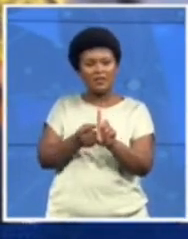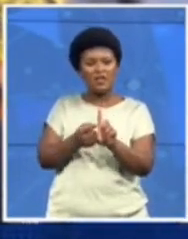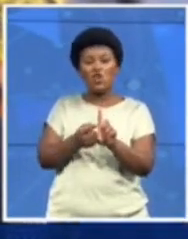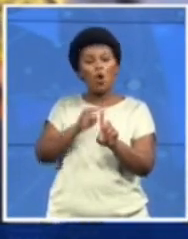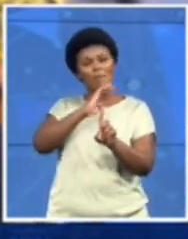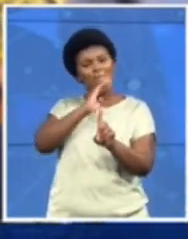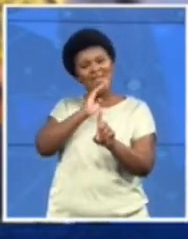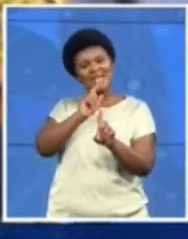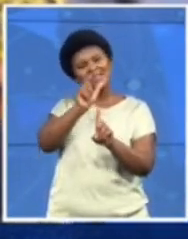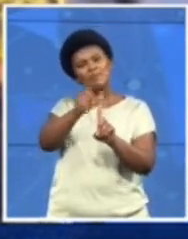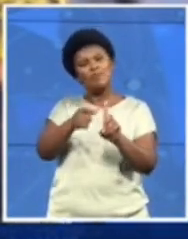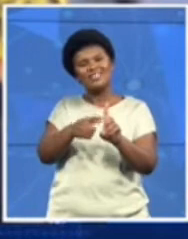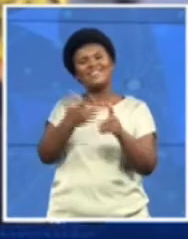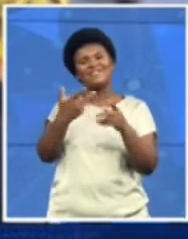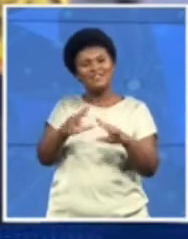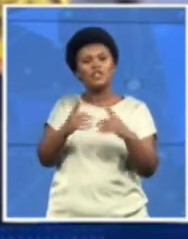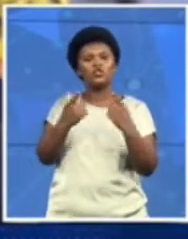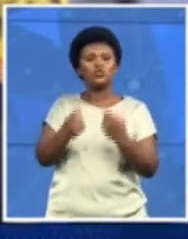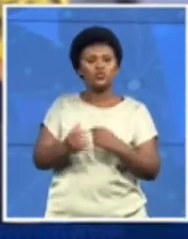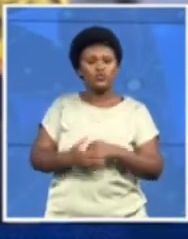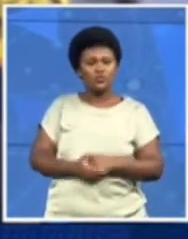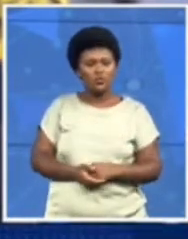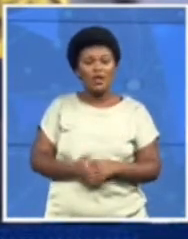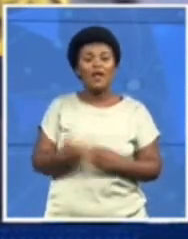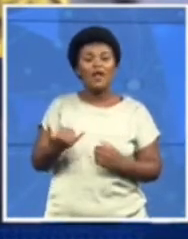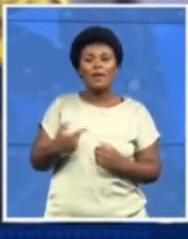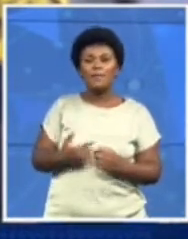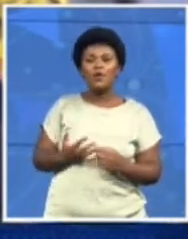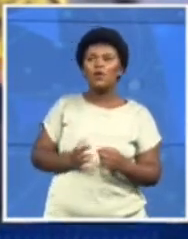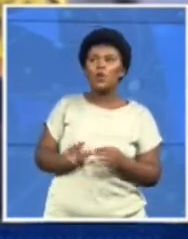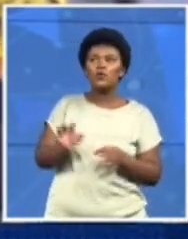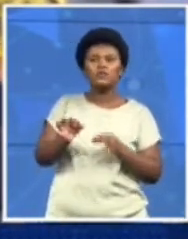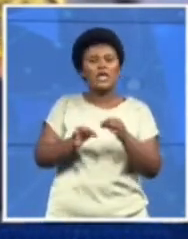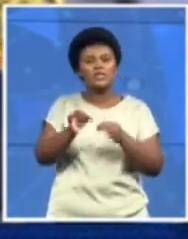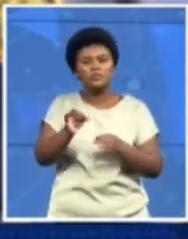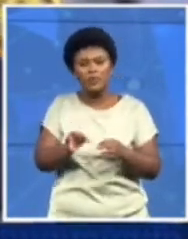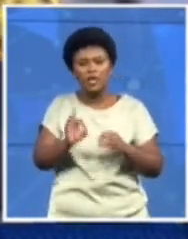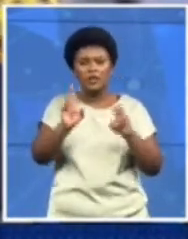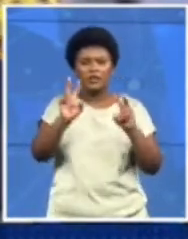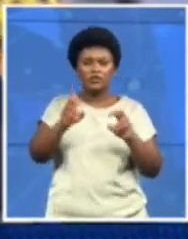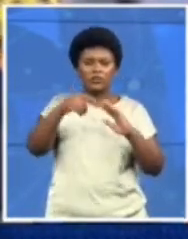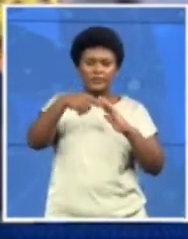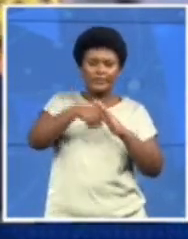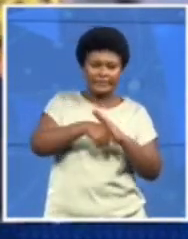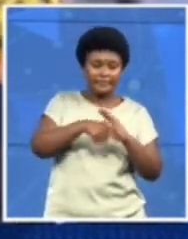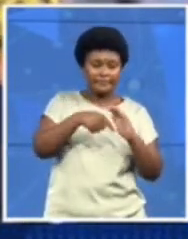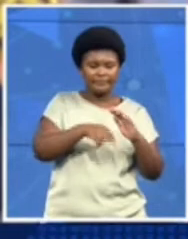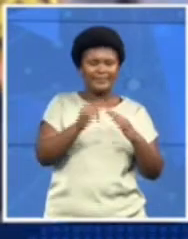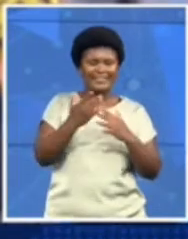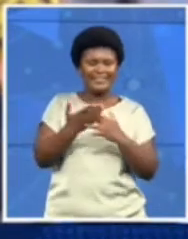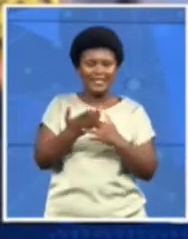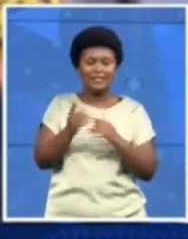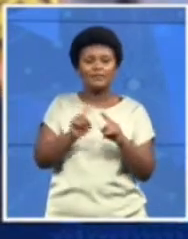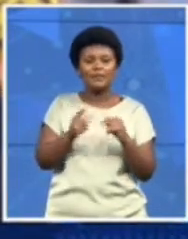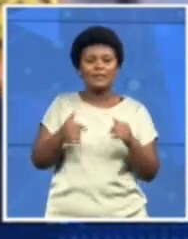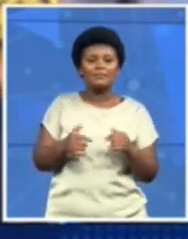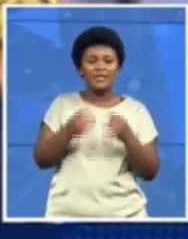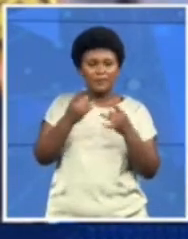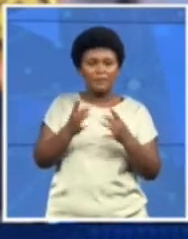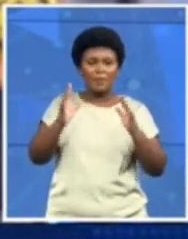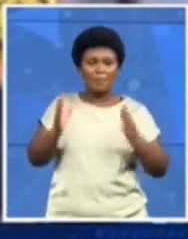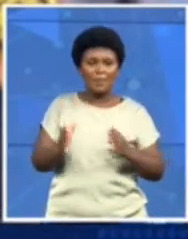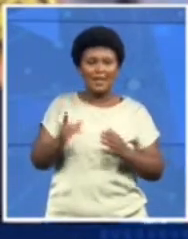to circumstances, to merits of this case, but all what I can tell you, he denies and rejects these